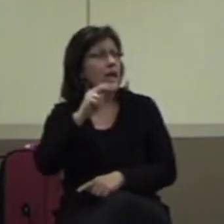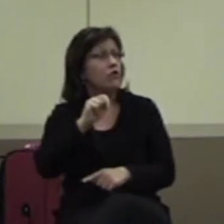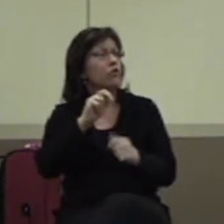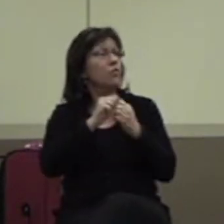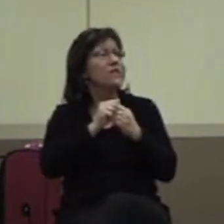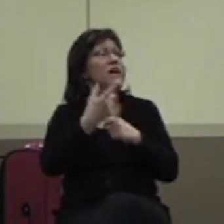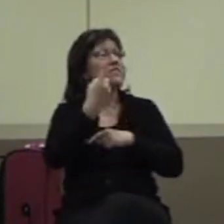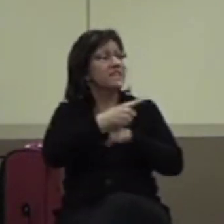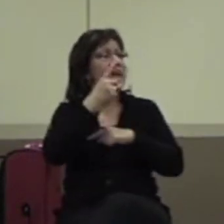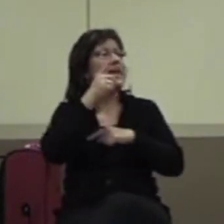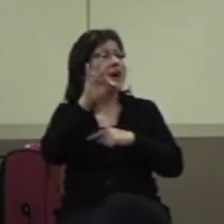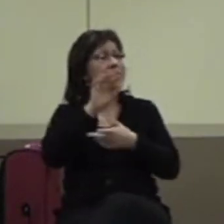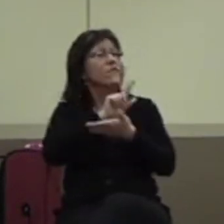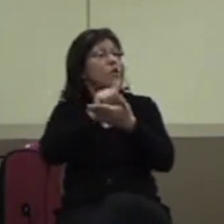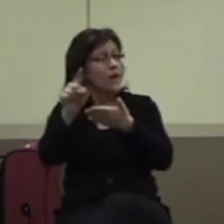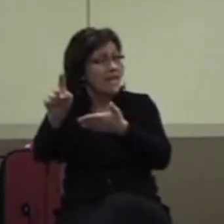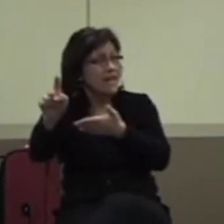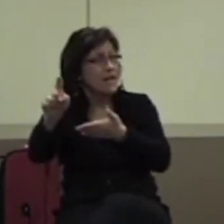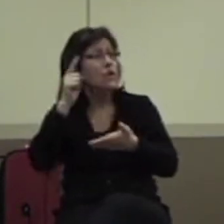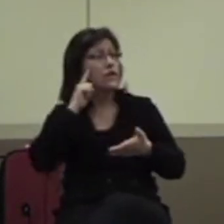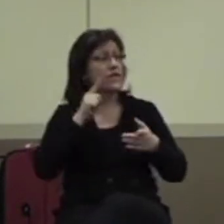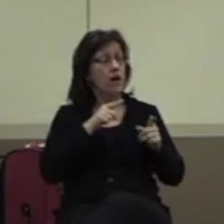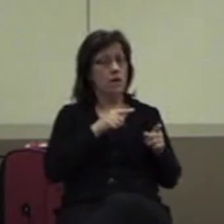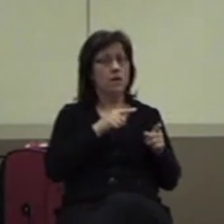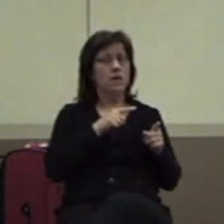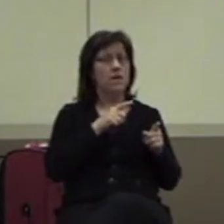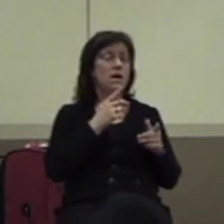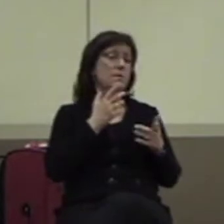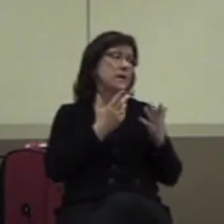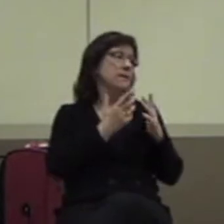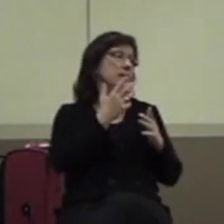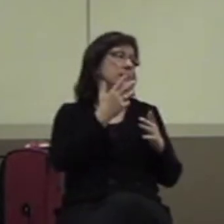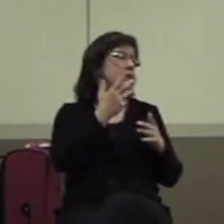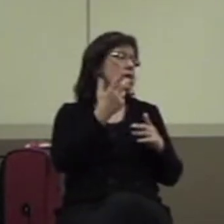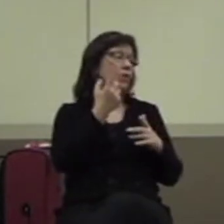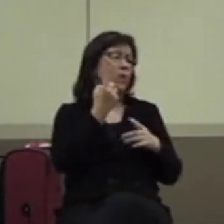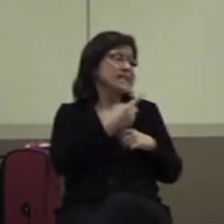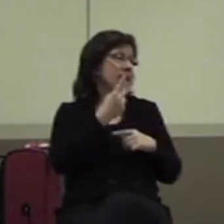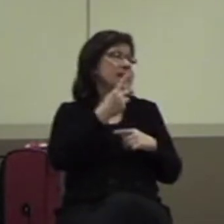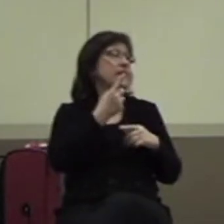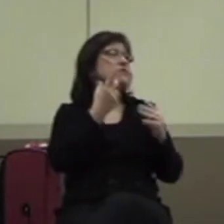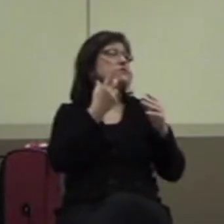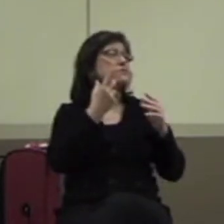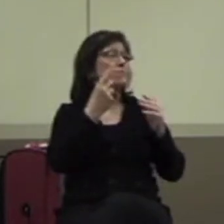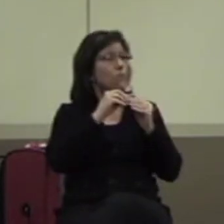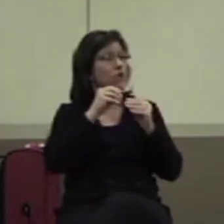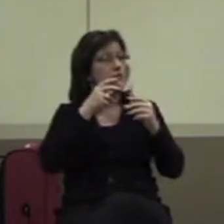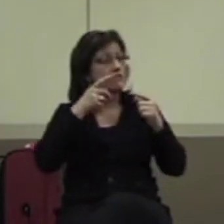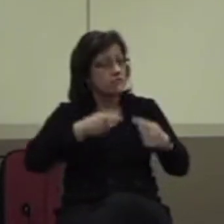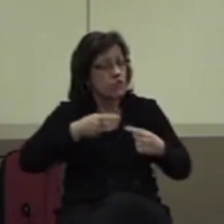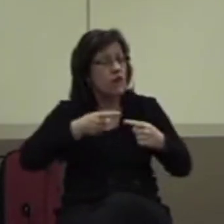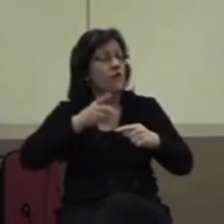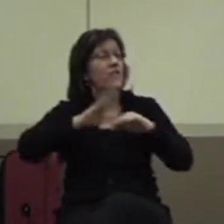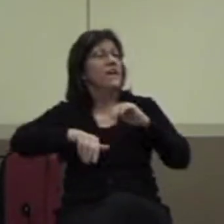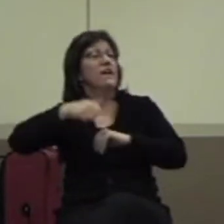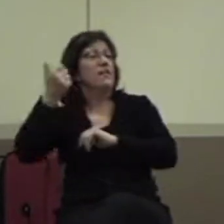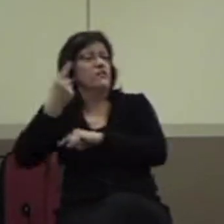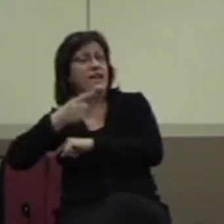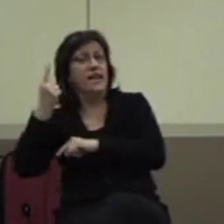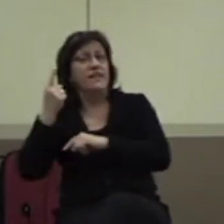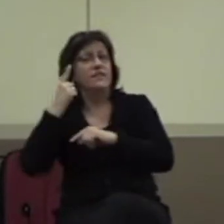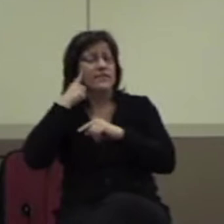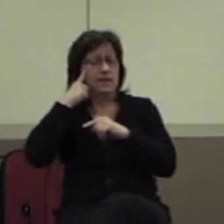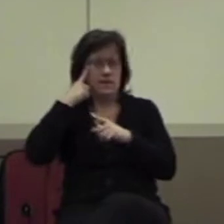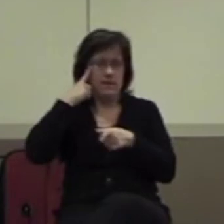of the week. We thought certain days of the week were more difficult for him than others. And when you think that, then